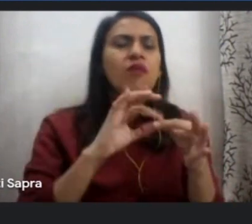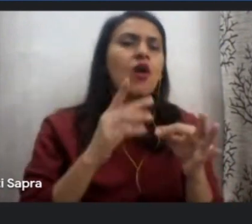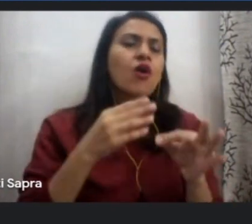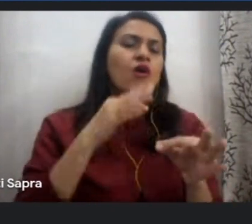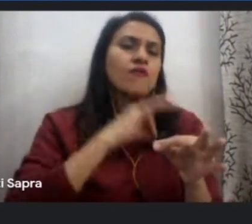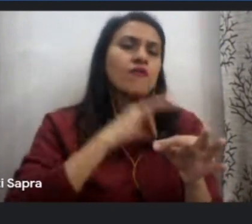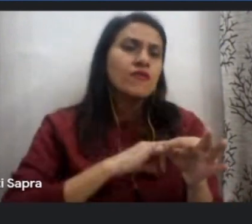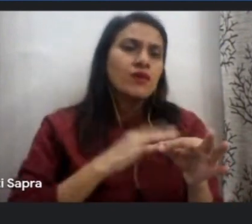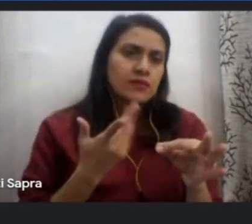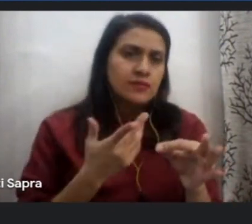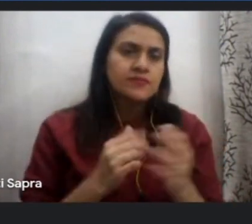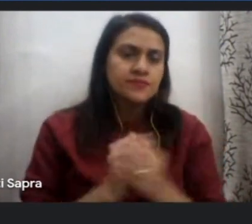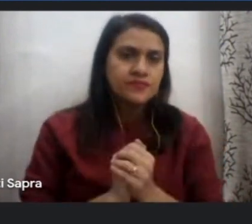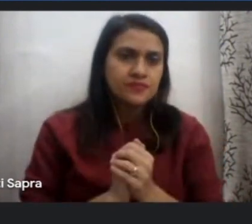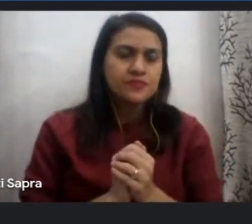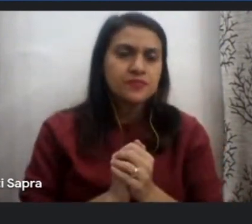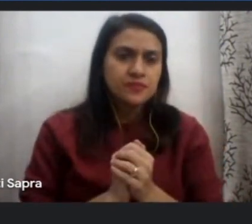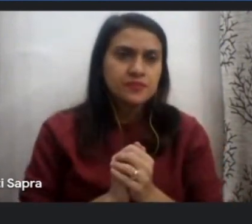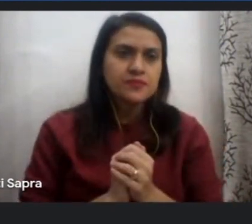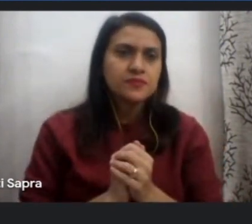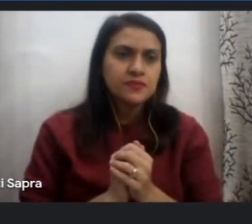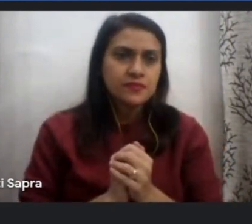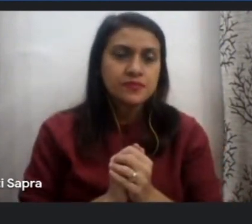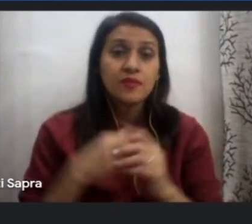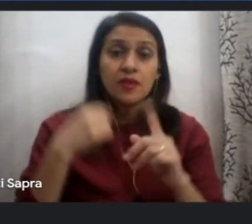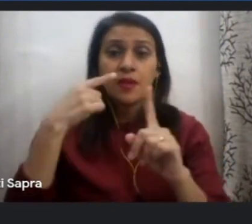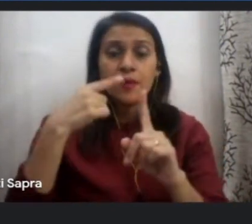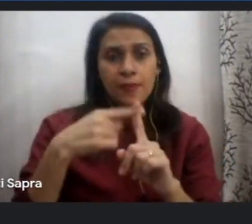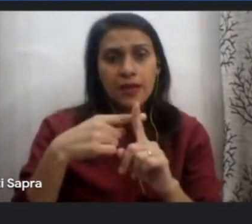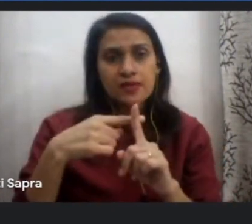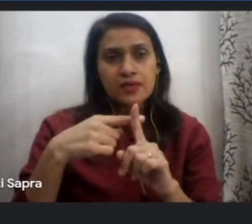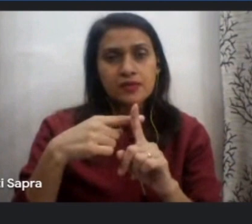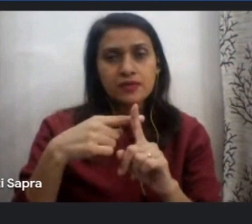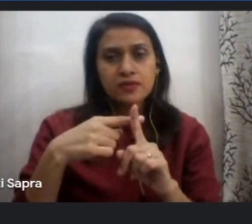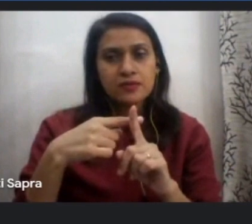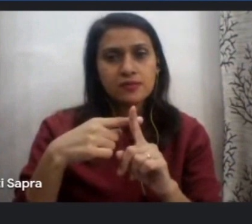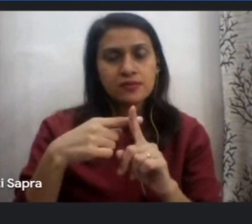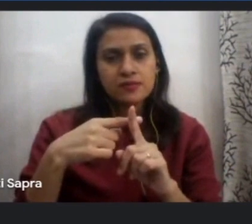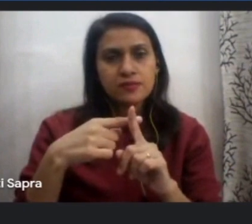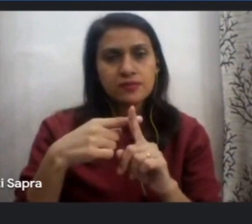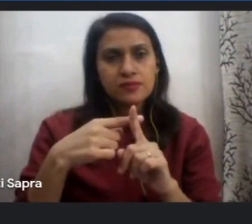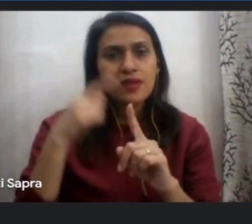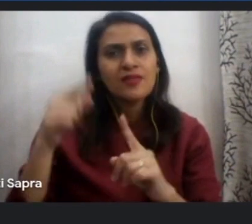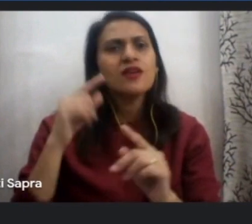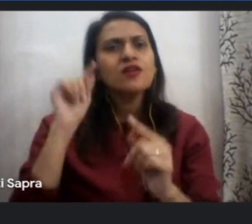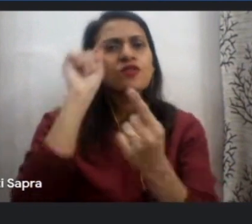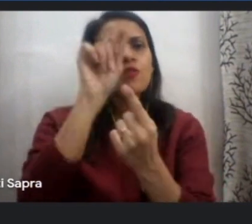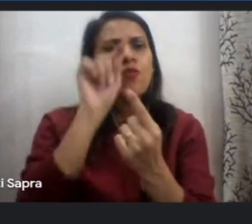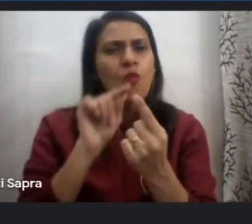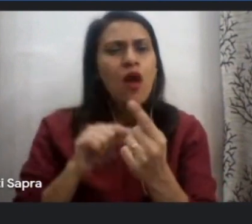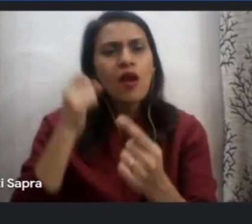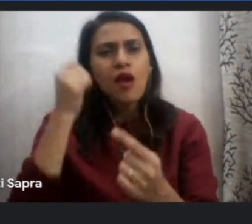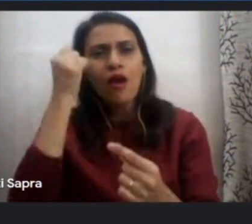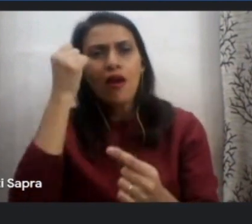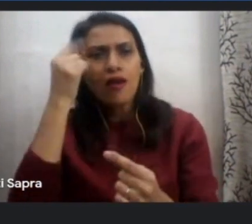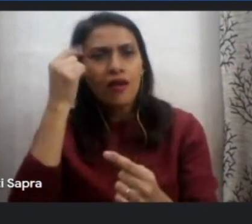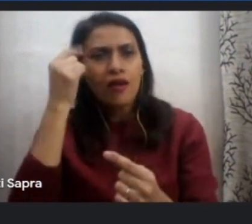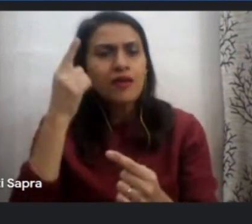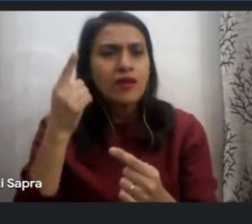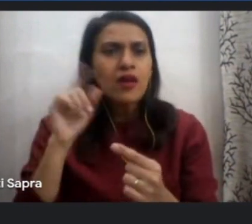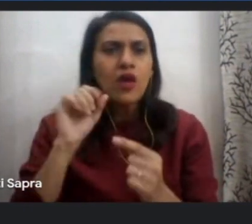And finally, also understanding these perspectives and providing a space where we can all share